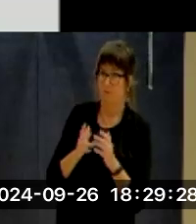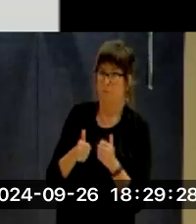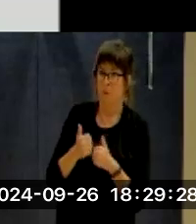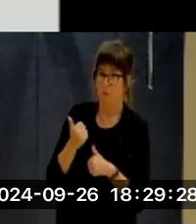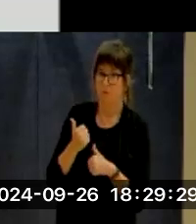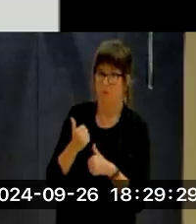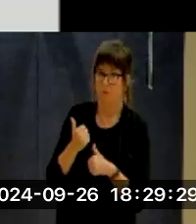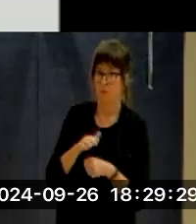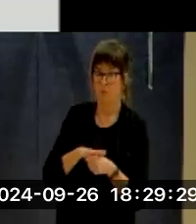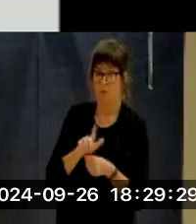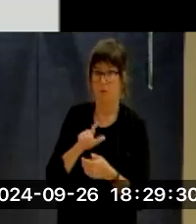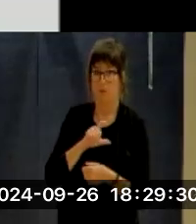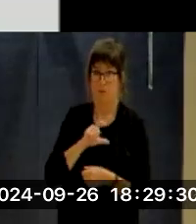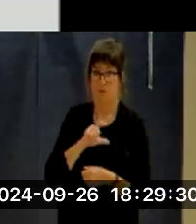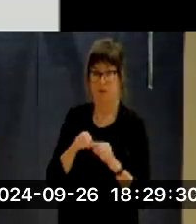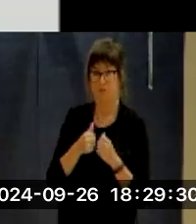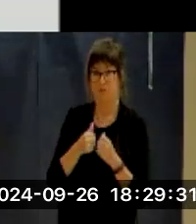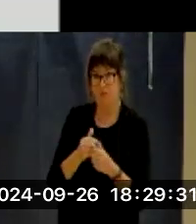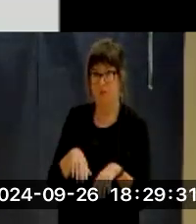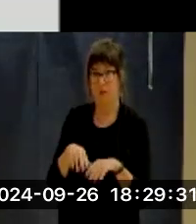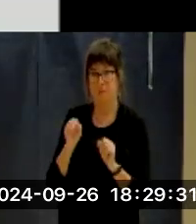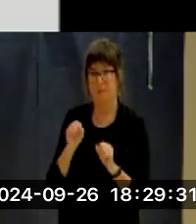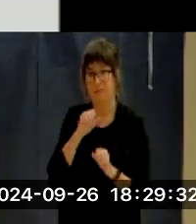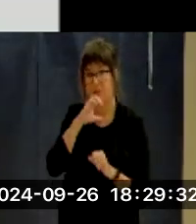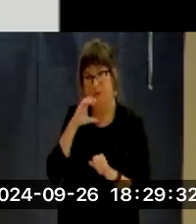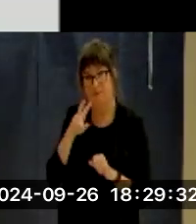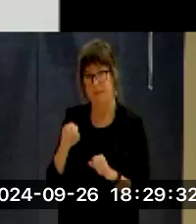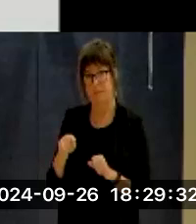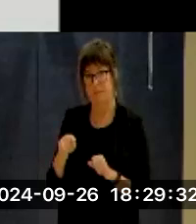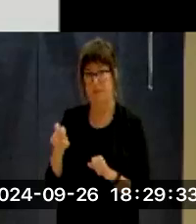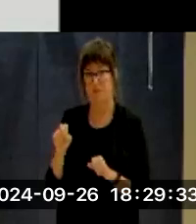enforcement agencies to adopt a senior and disability victimization policy